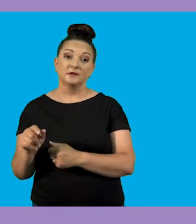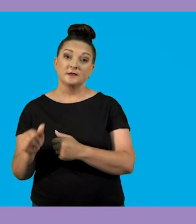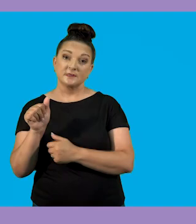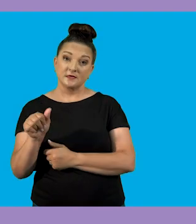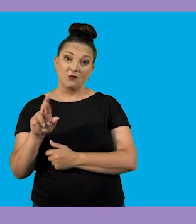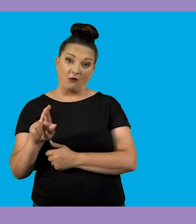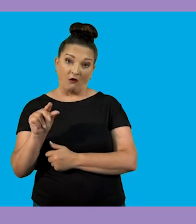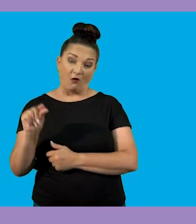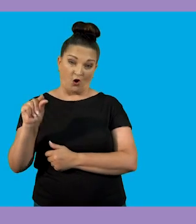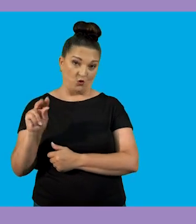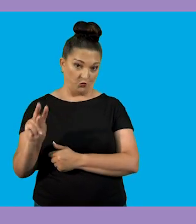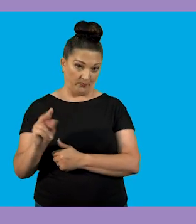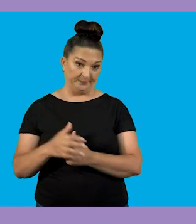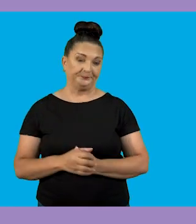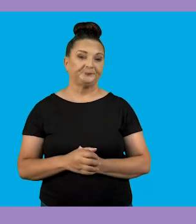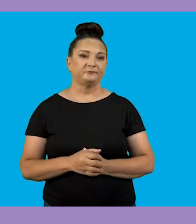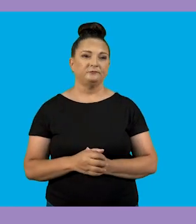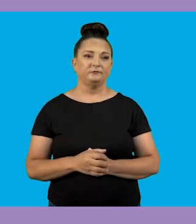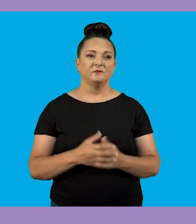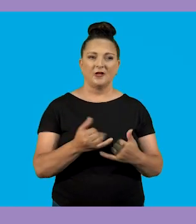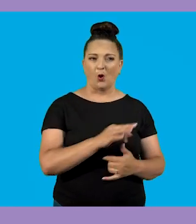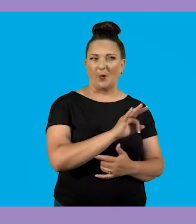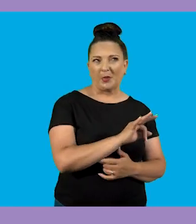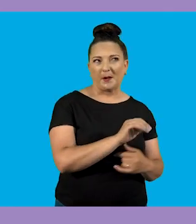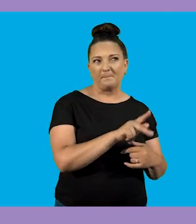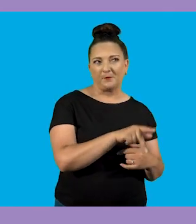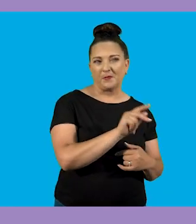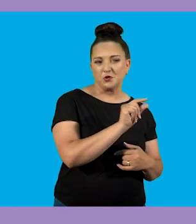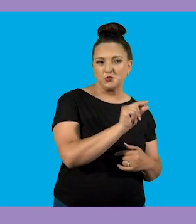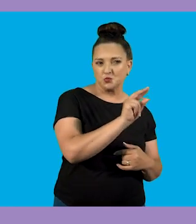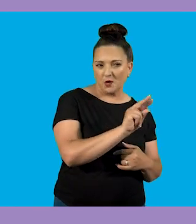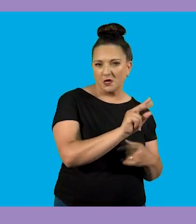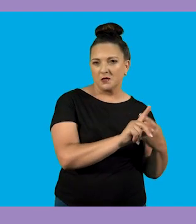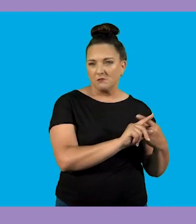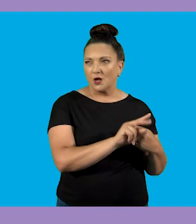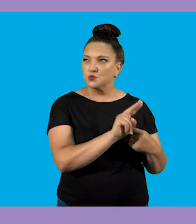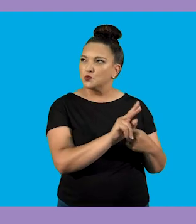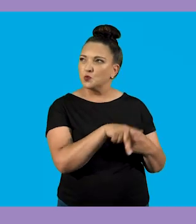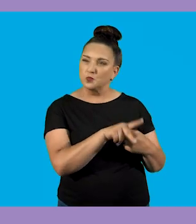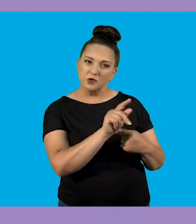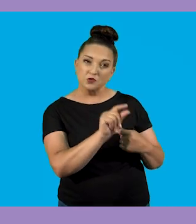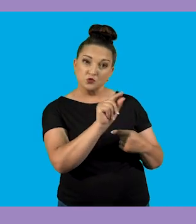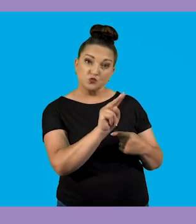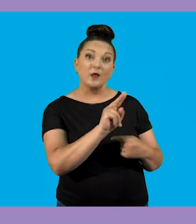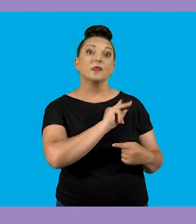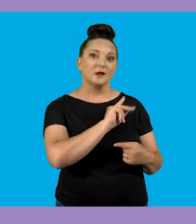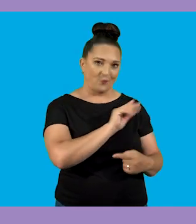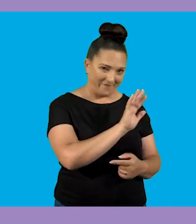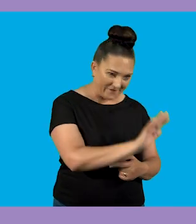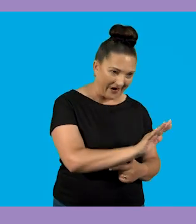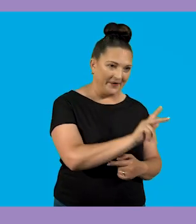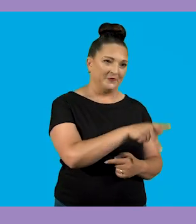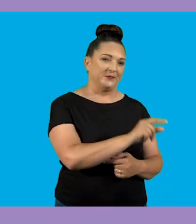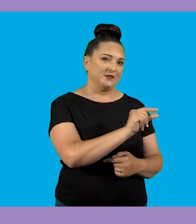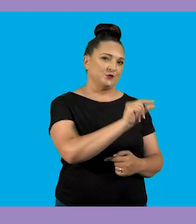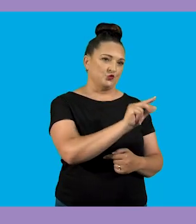the 6r squared. So 3p squared plus 2p squared, that is 5p squared. Then